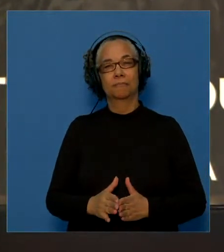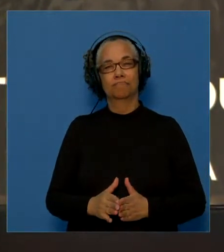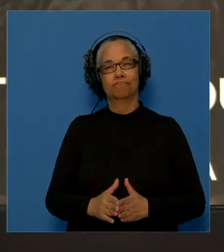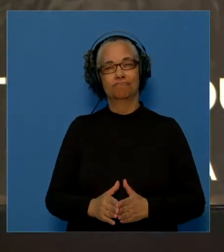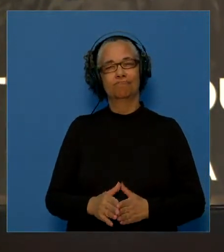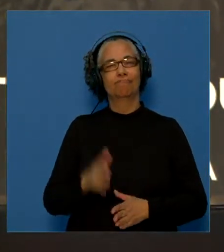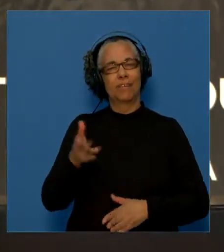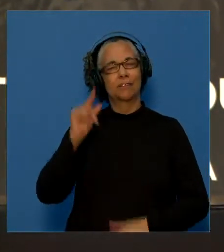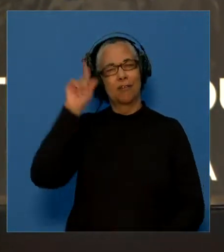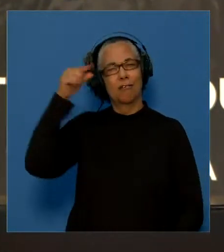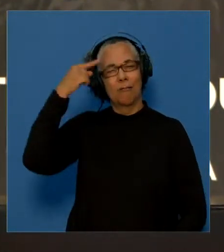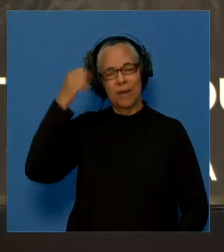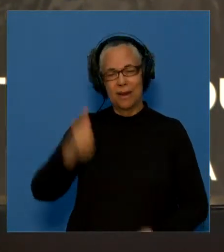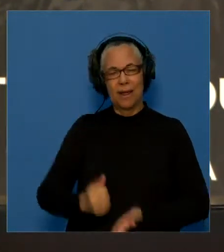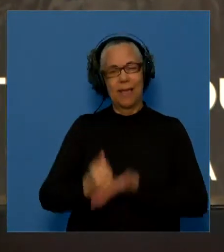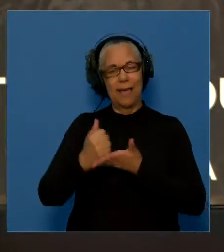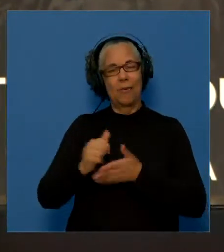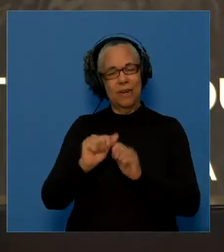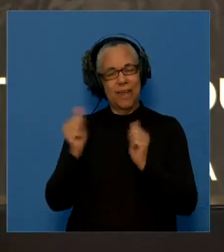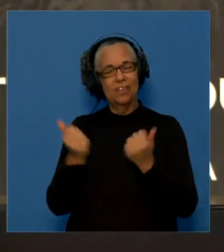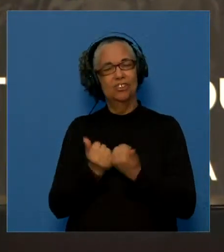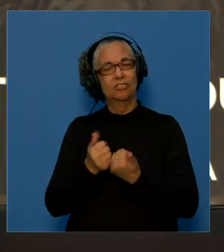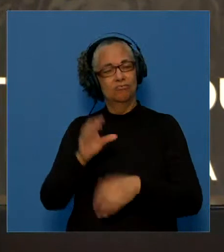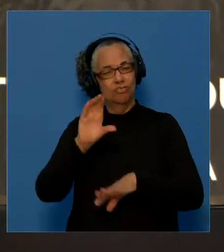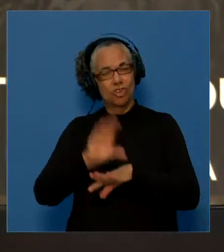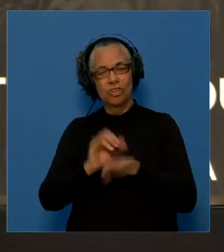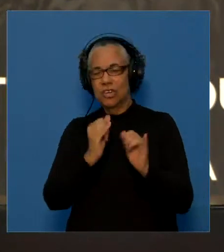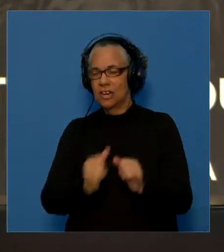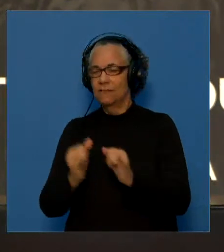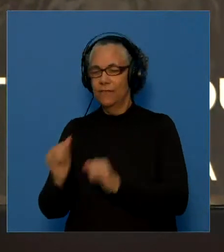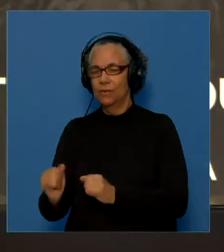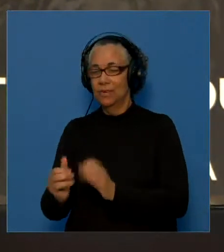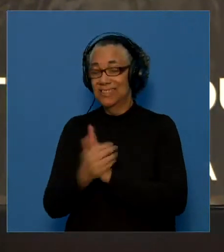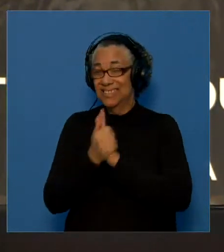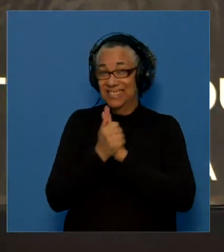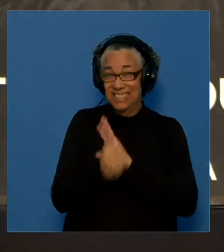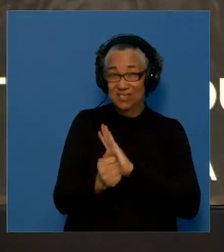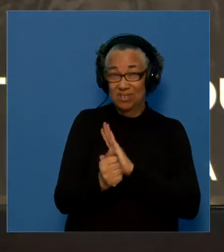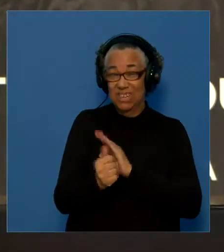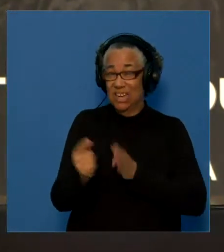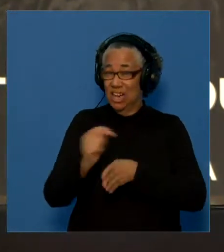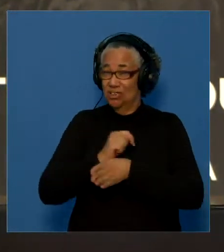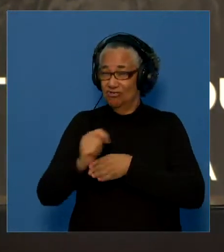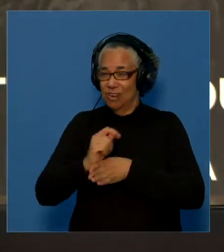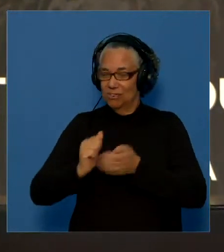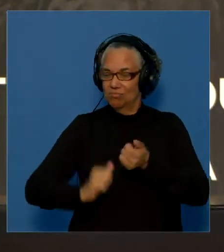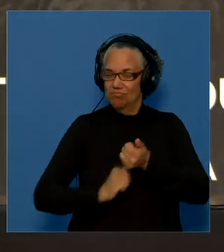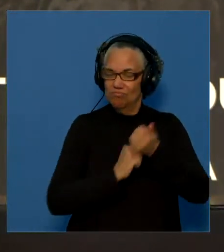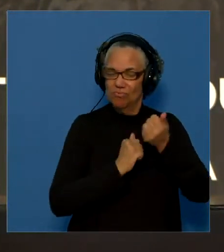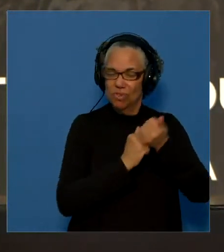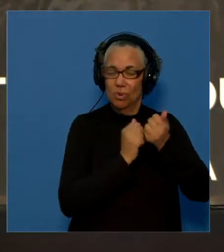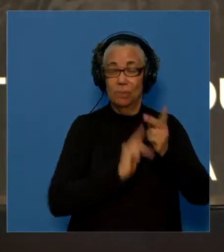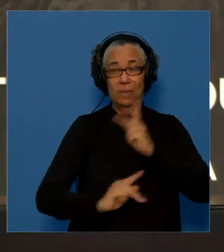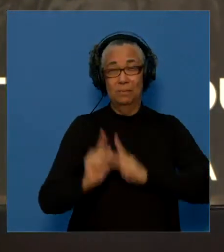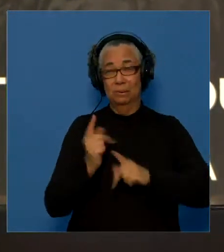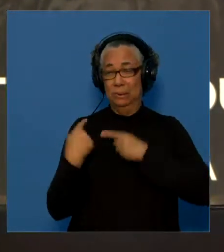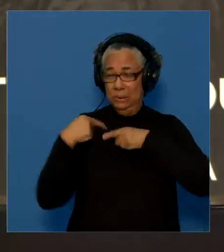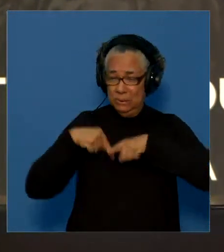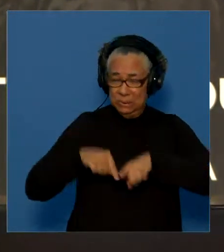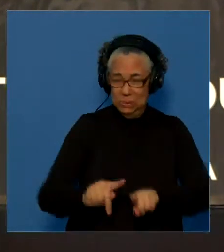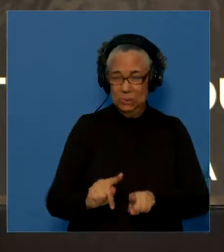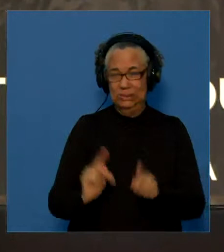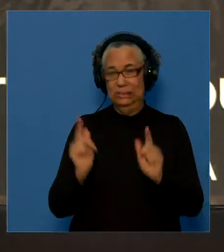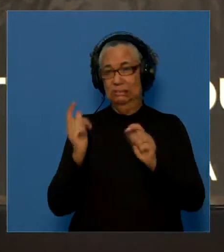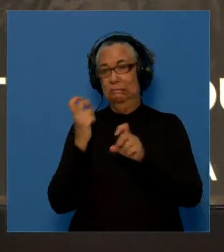and helping agencies, churches, and individuals who are skilled and trained in supporting people during tough periods.